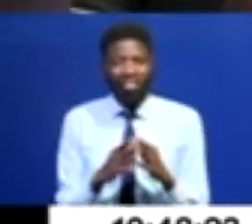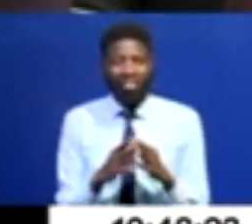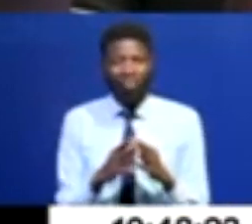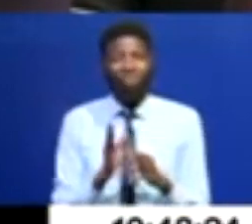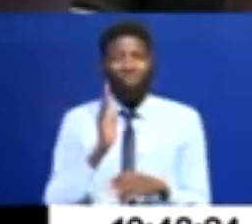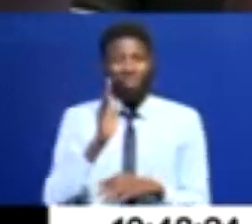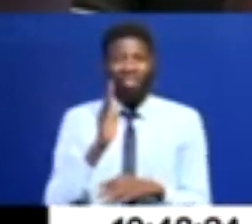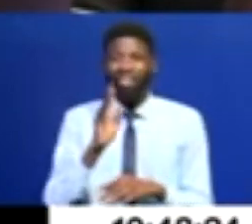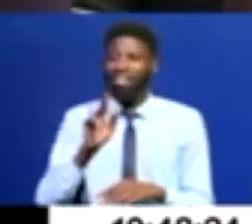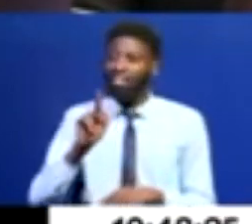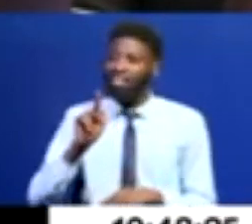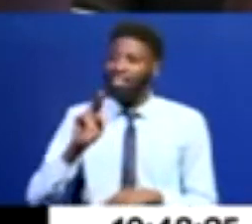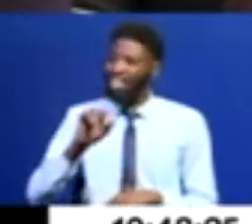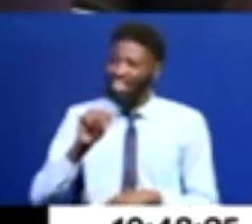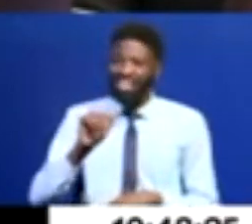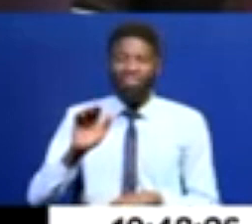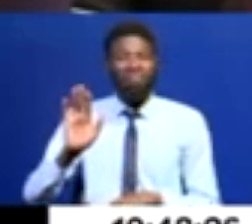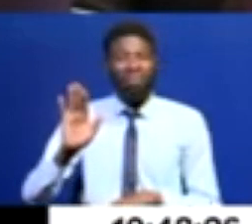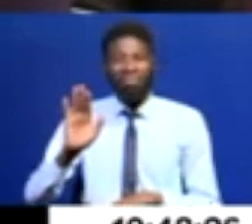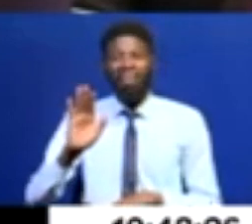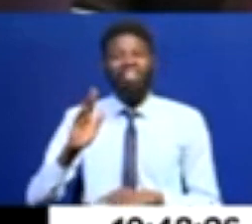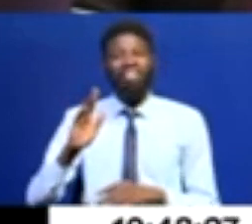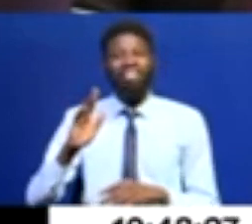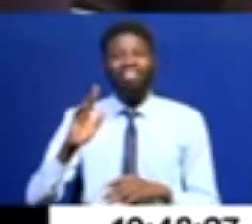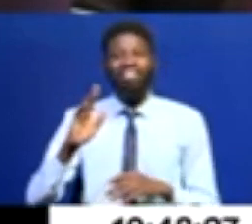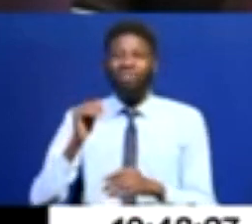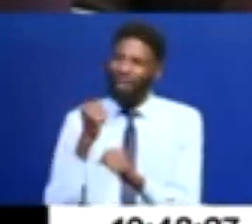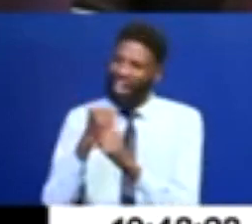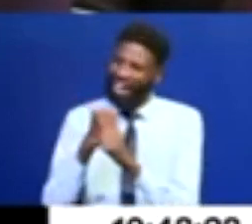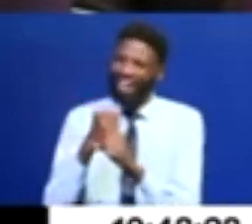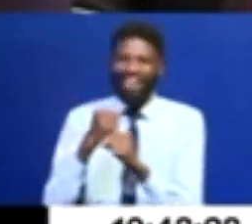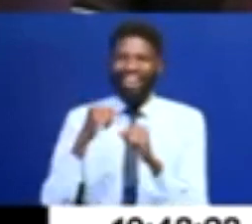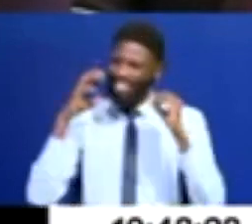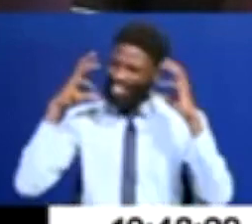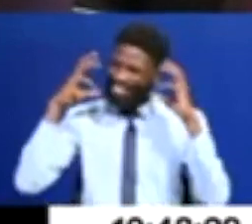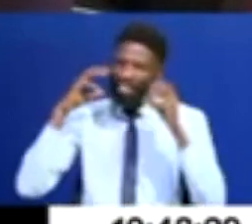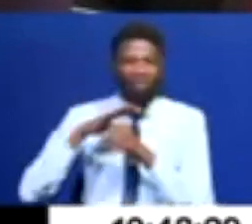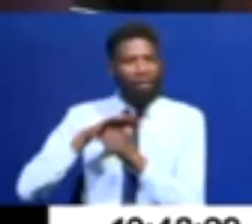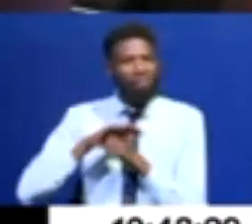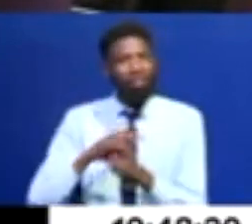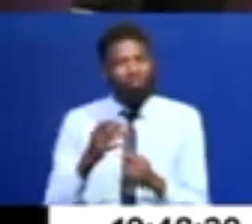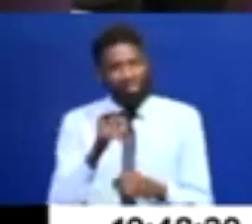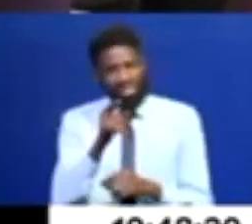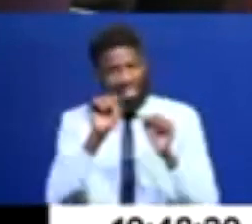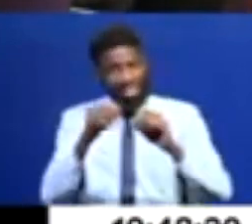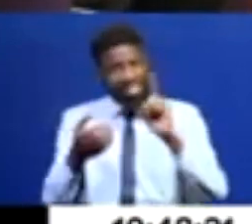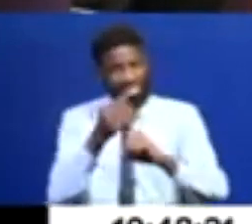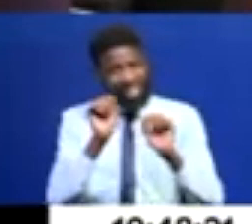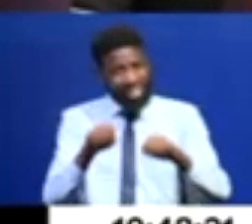pressure on Kenya Revenue Authority to do this. Is this workable, honestly speaking?